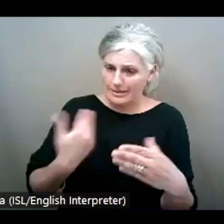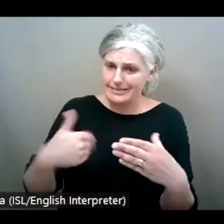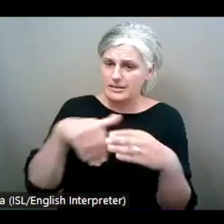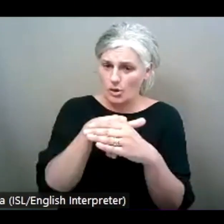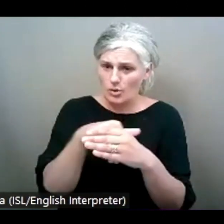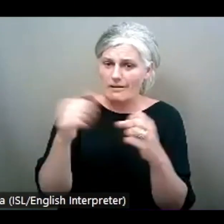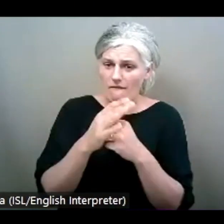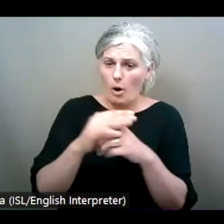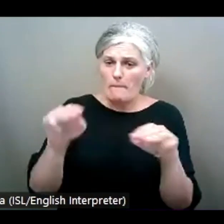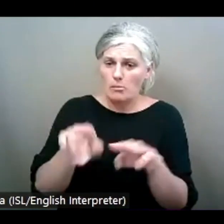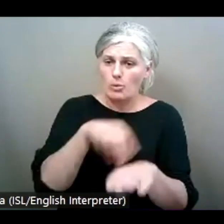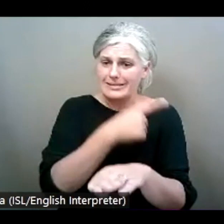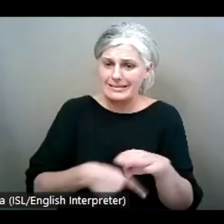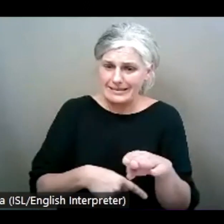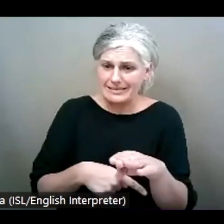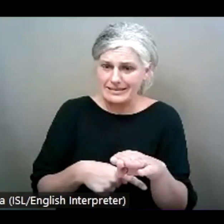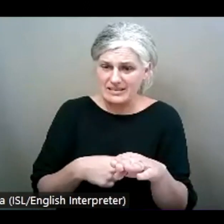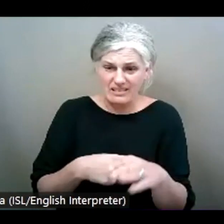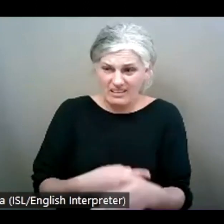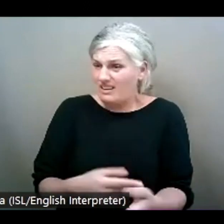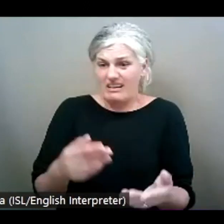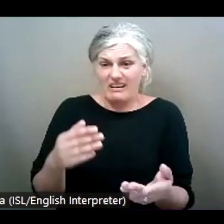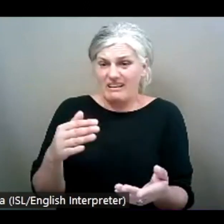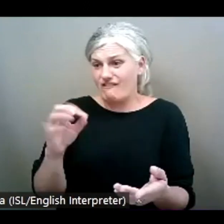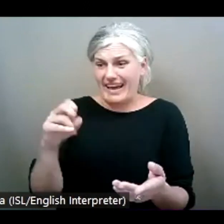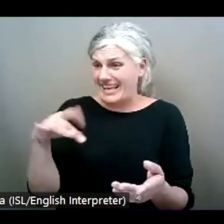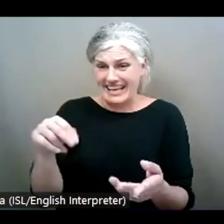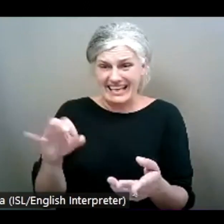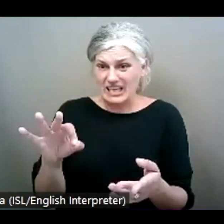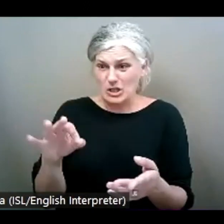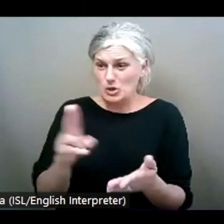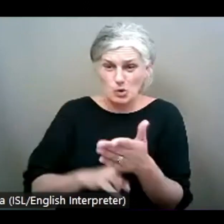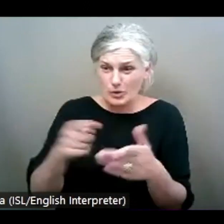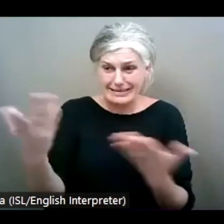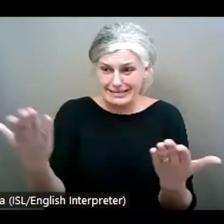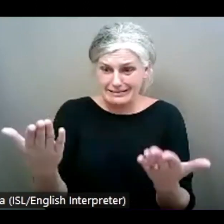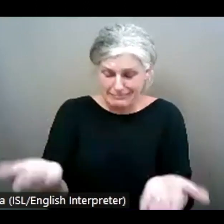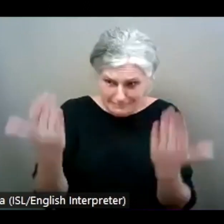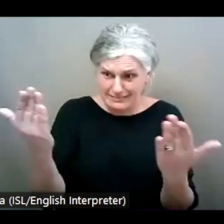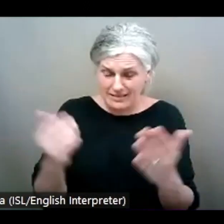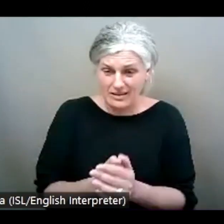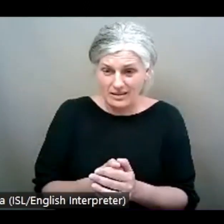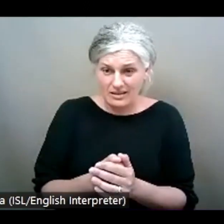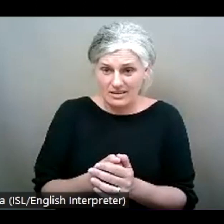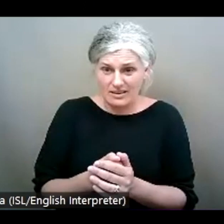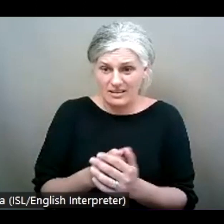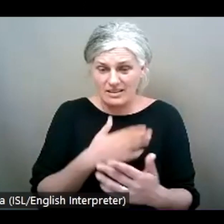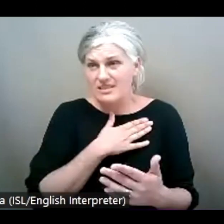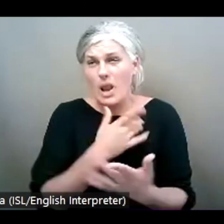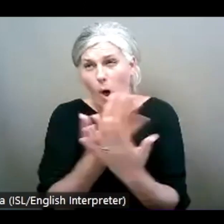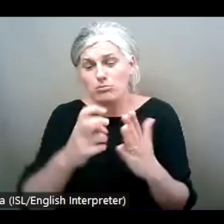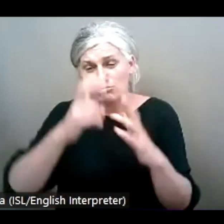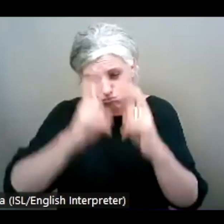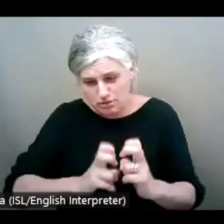people. Fucking use it. Don't leave it on the shelf. I'm just sick of like loads of research